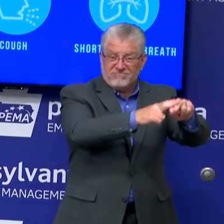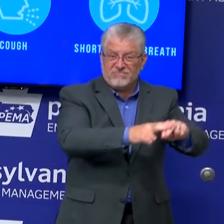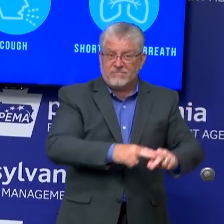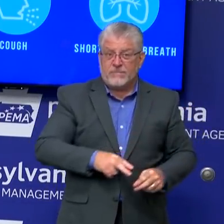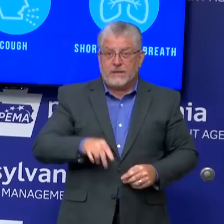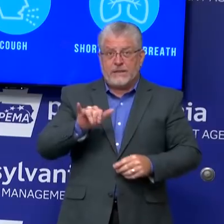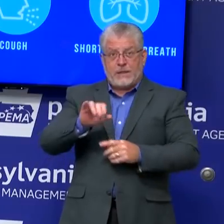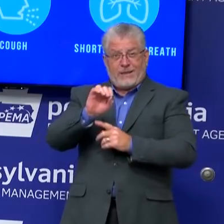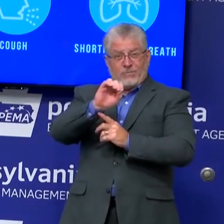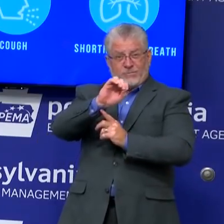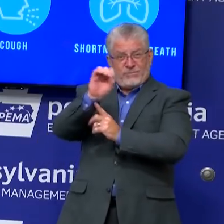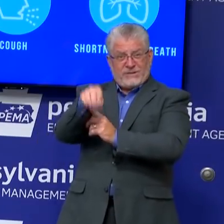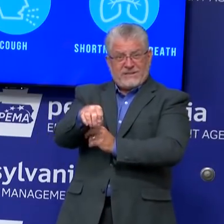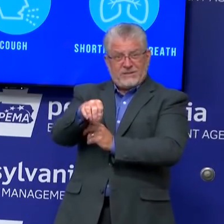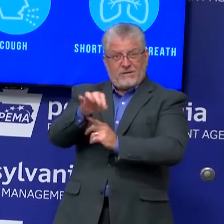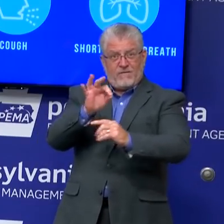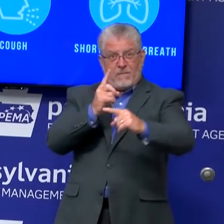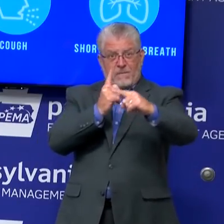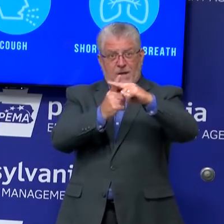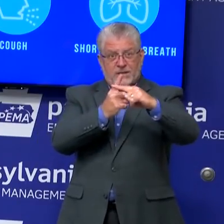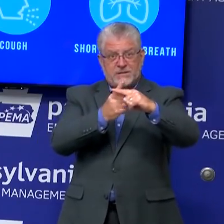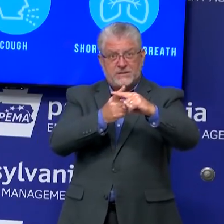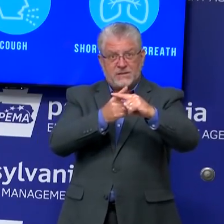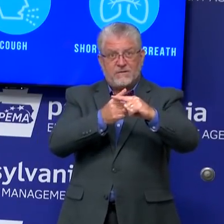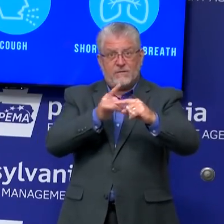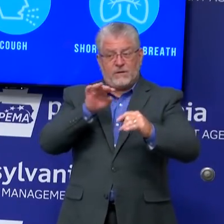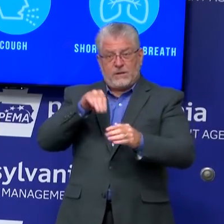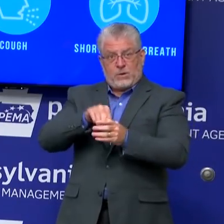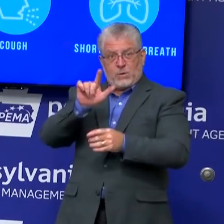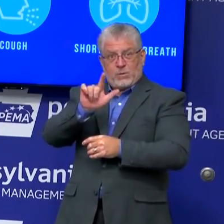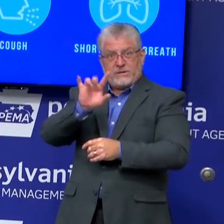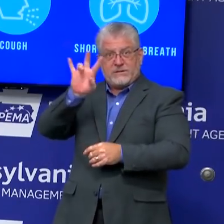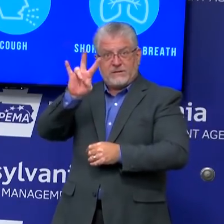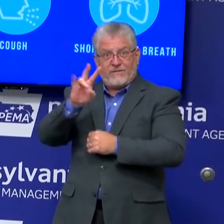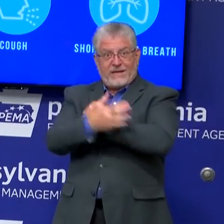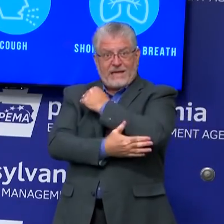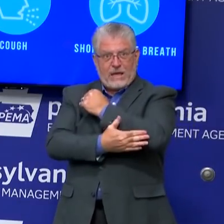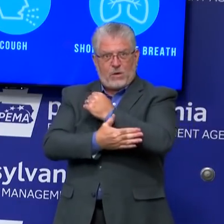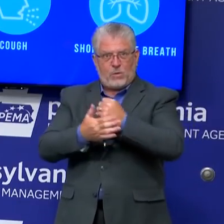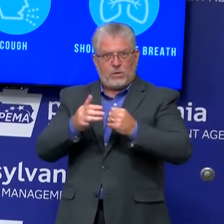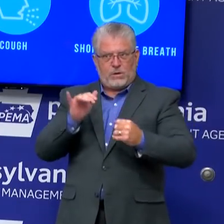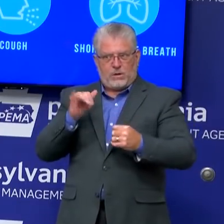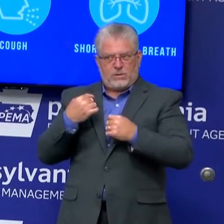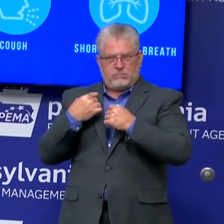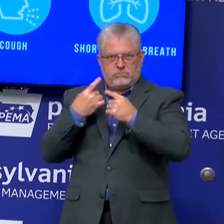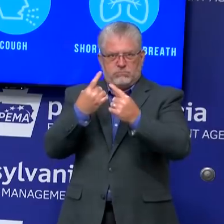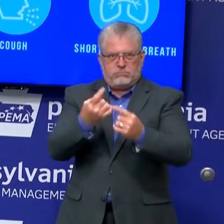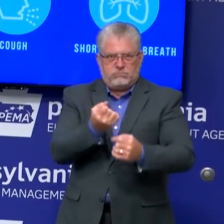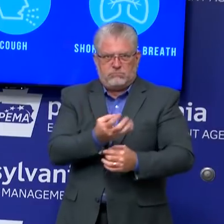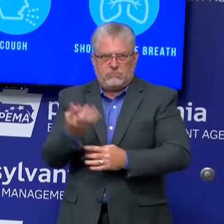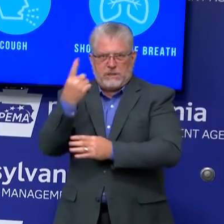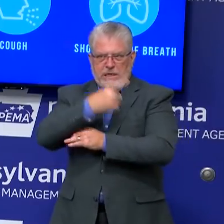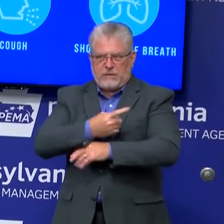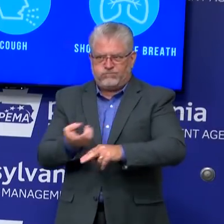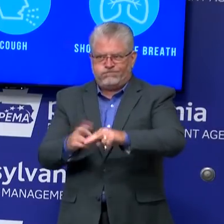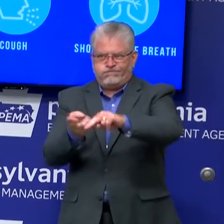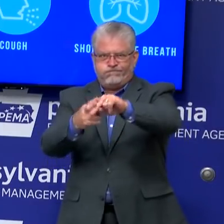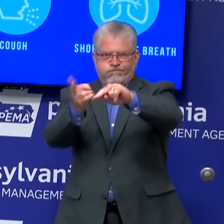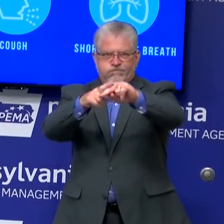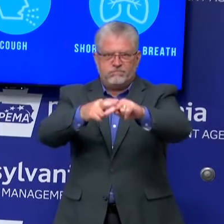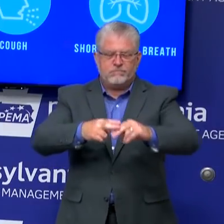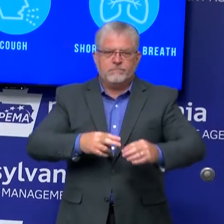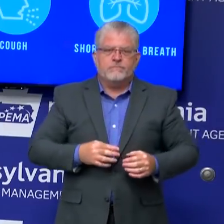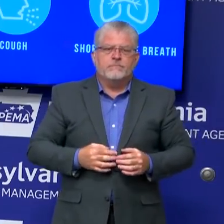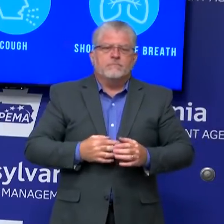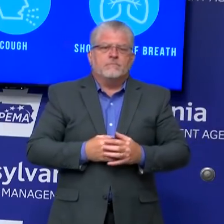in 28 counties over a 7-day period. Over the last day, we have recorded our single highest